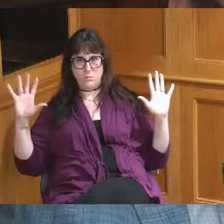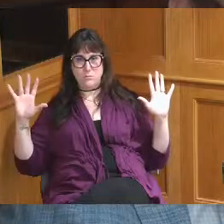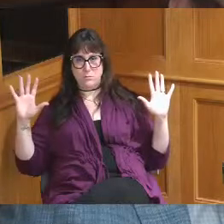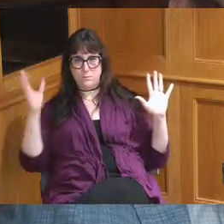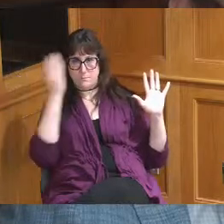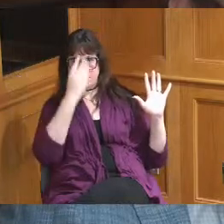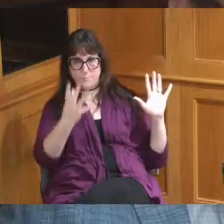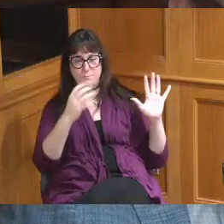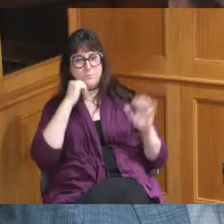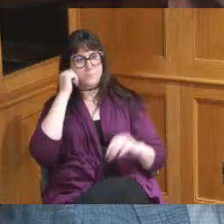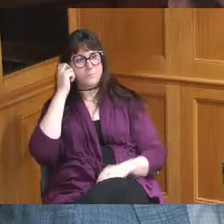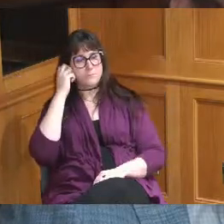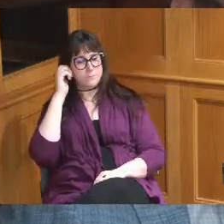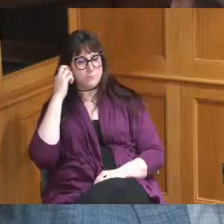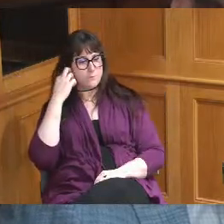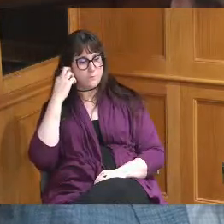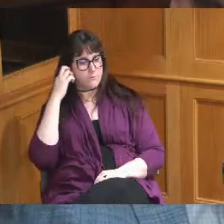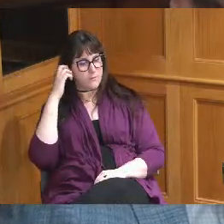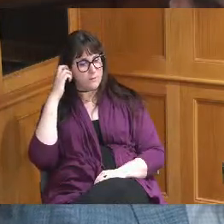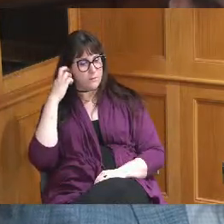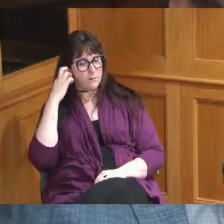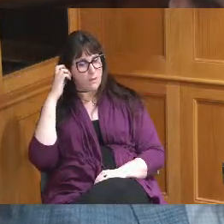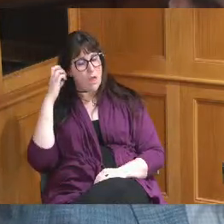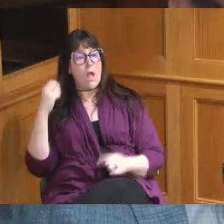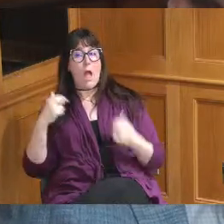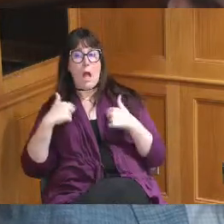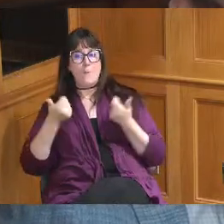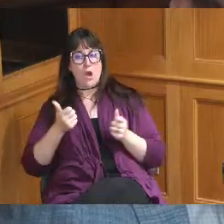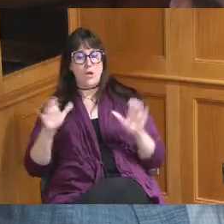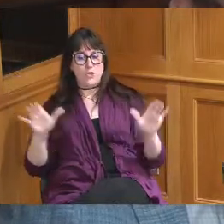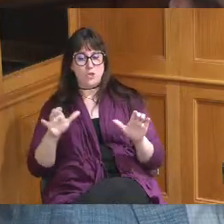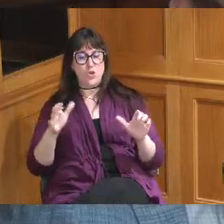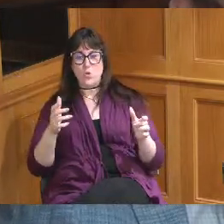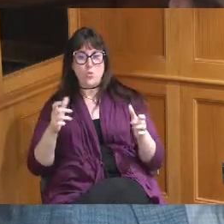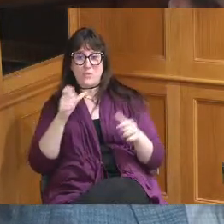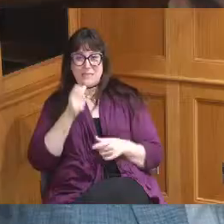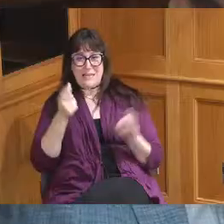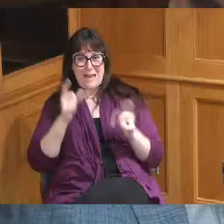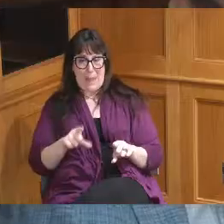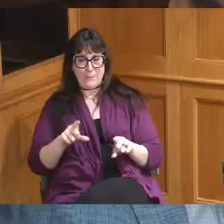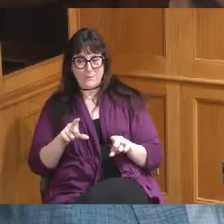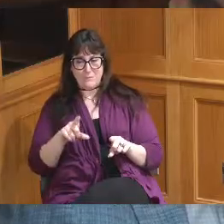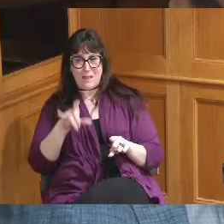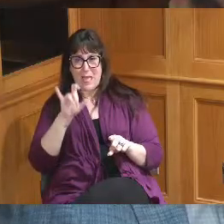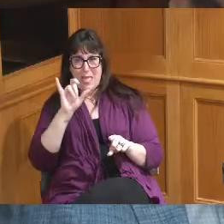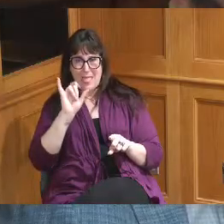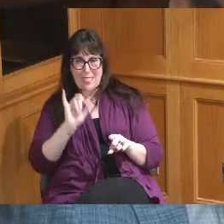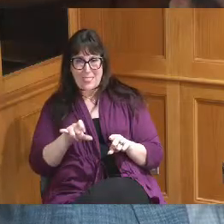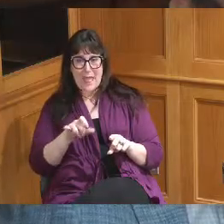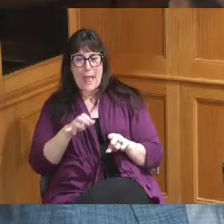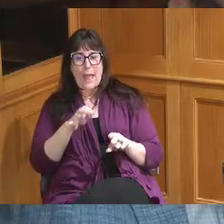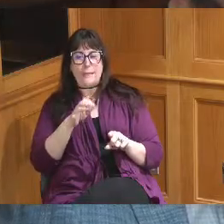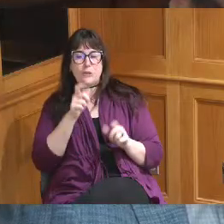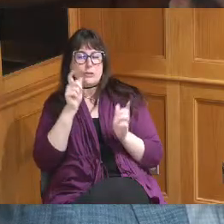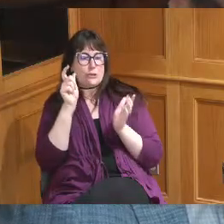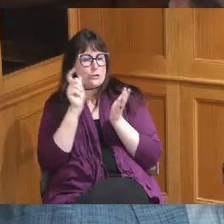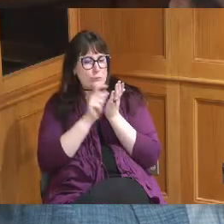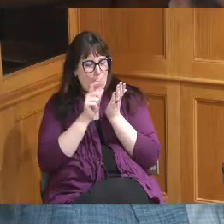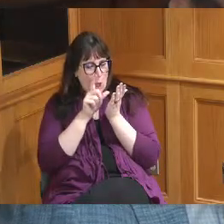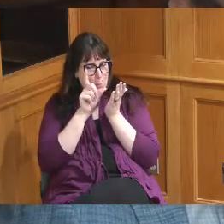what I'm trying to do is what didn't happen in 1997. I got to read the fine print. I can't go